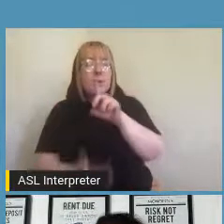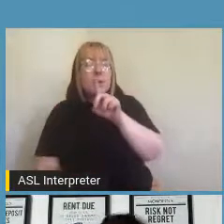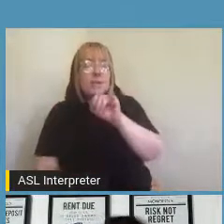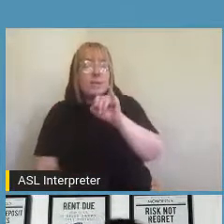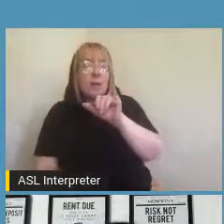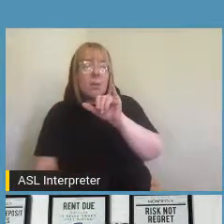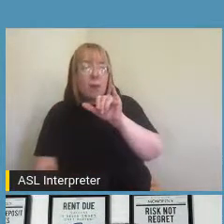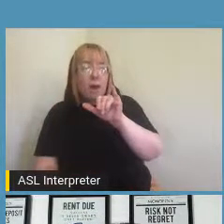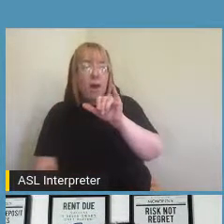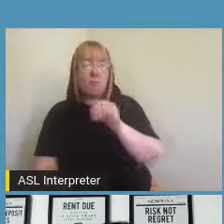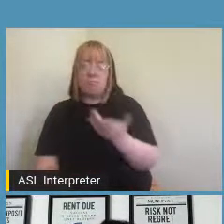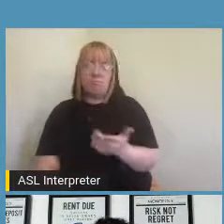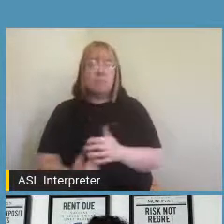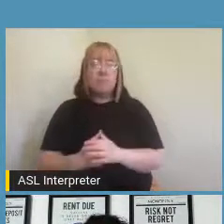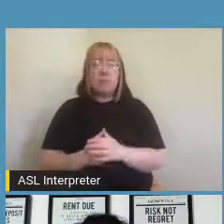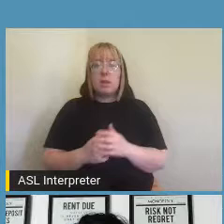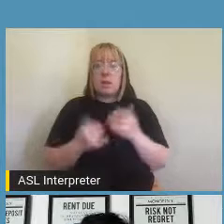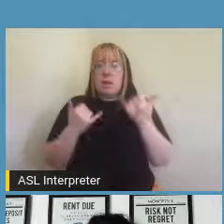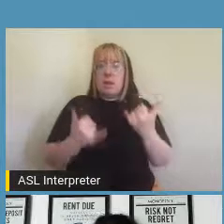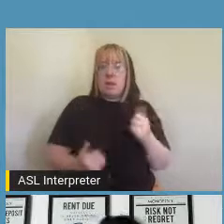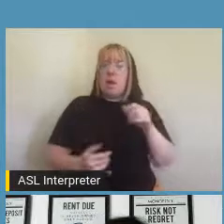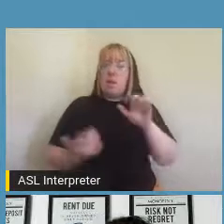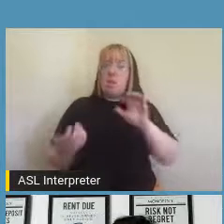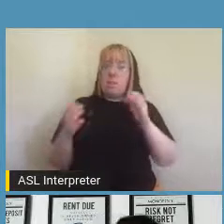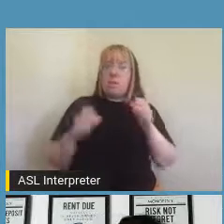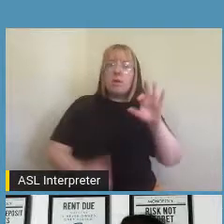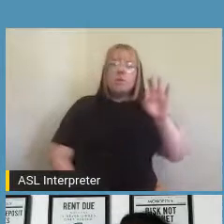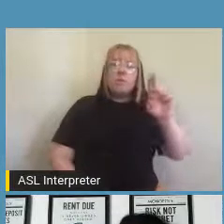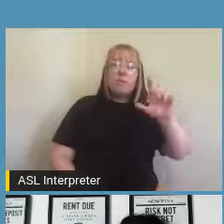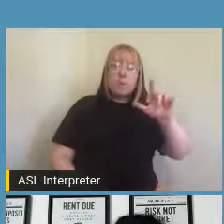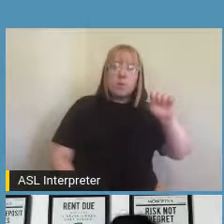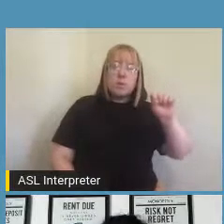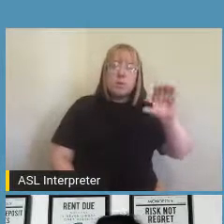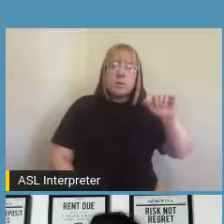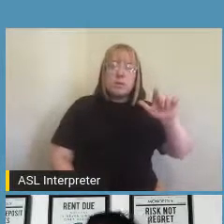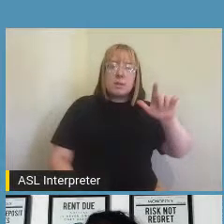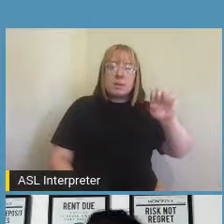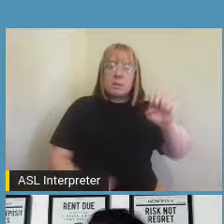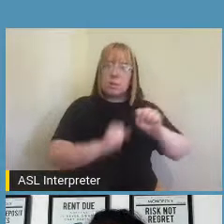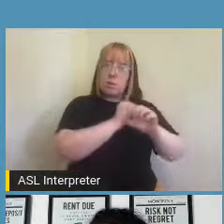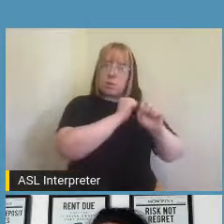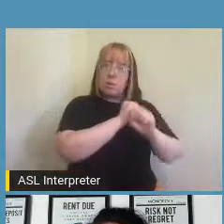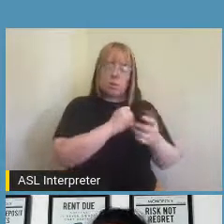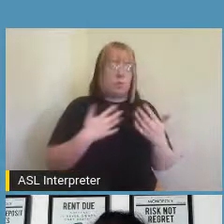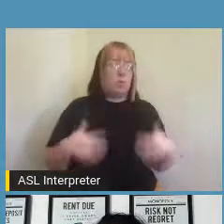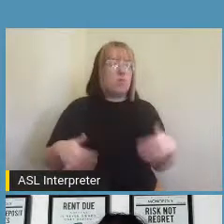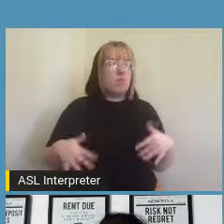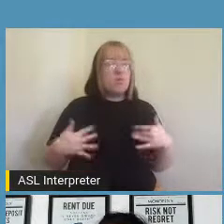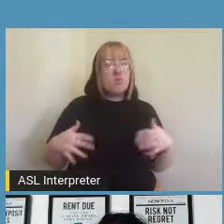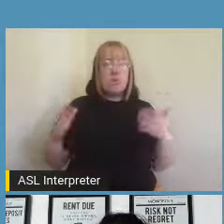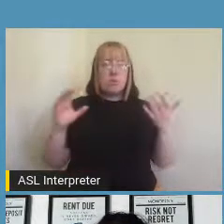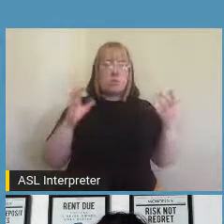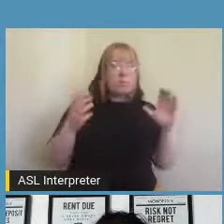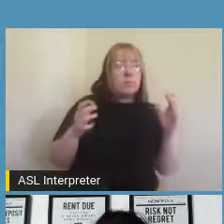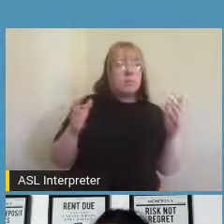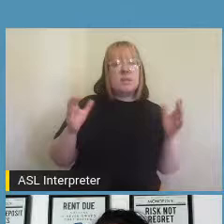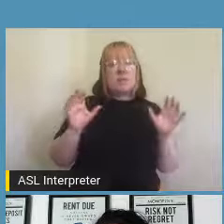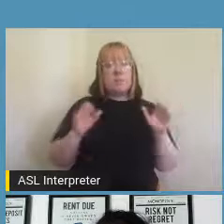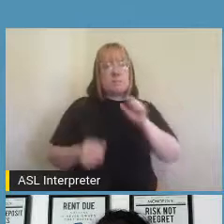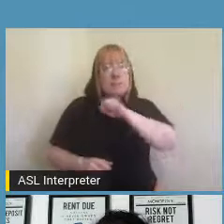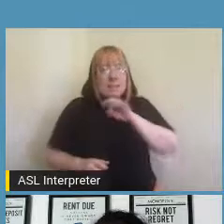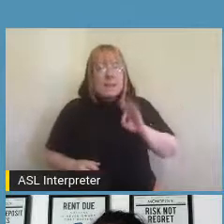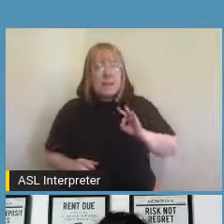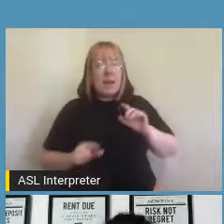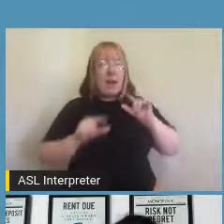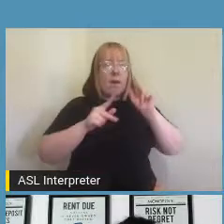And then there's full-scale production, right? Where you might be bringing a crew in to help kind of support. And so part of it is also